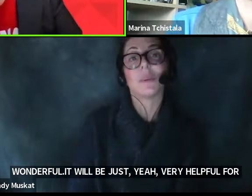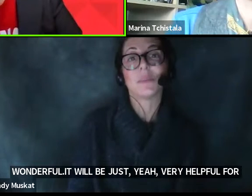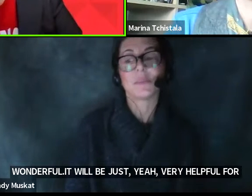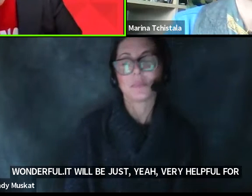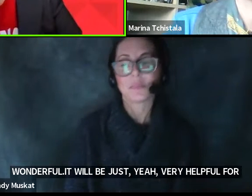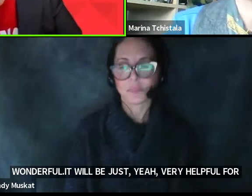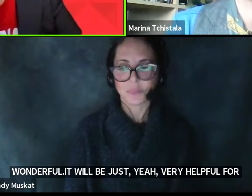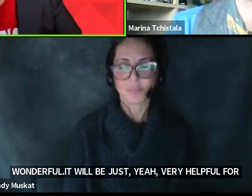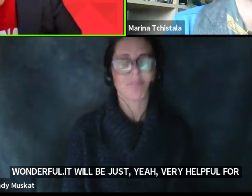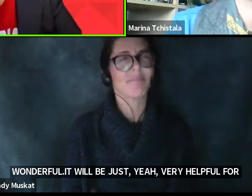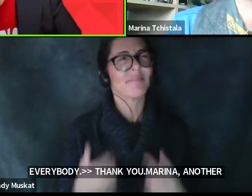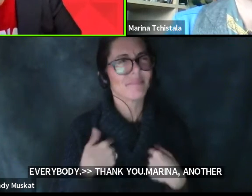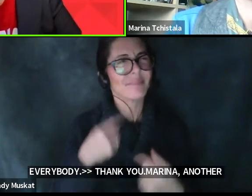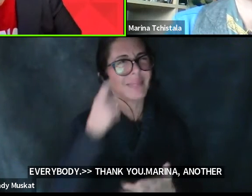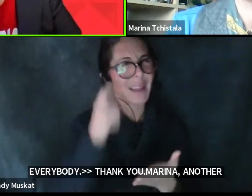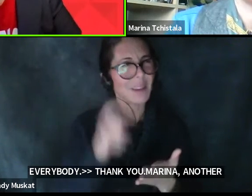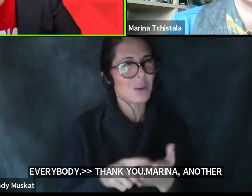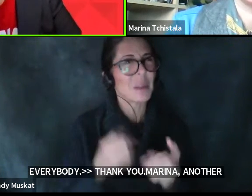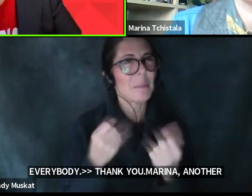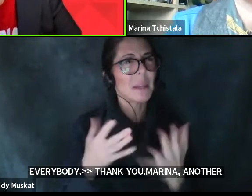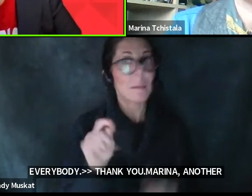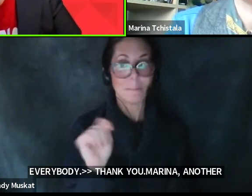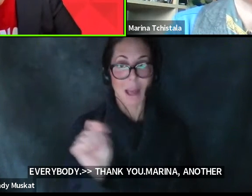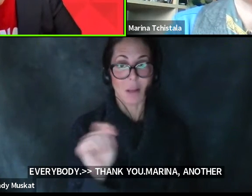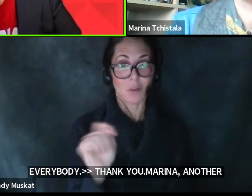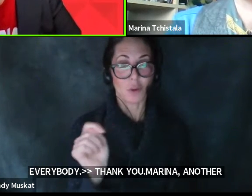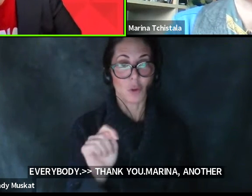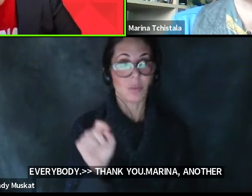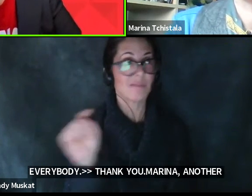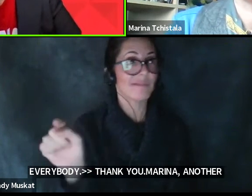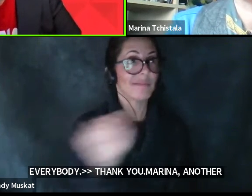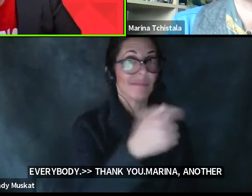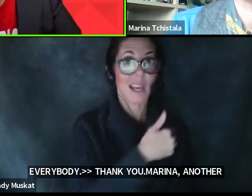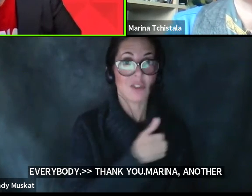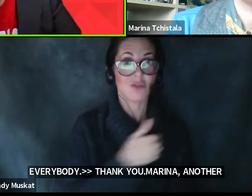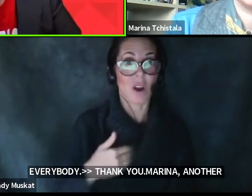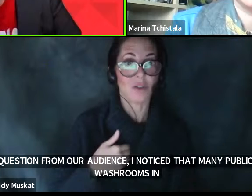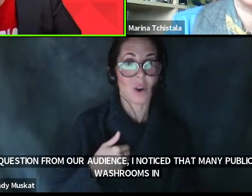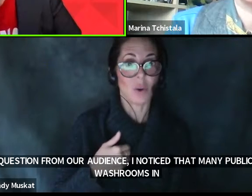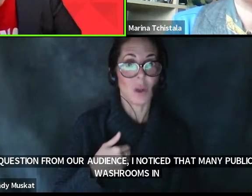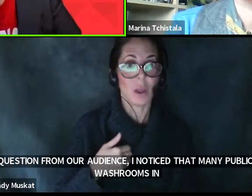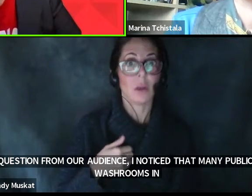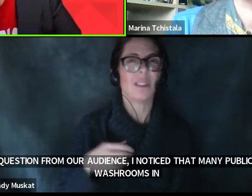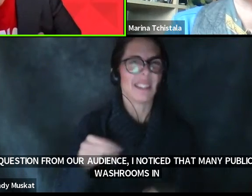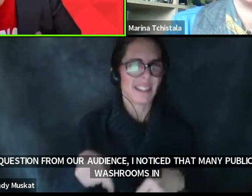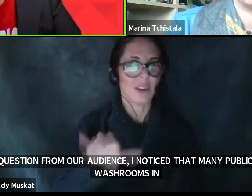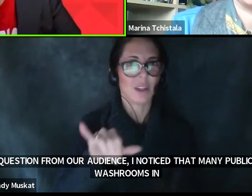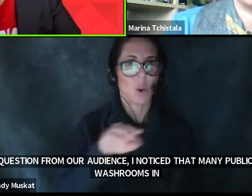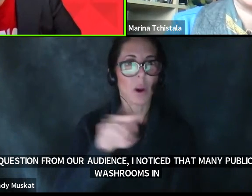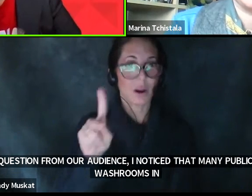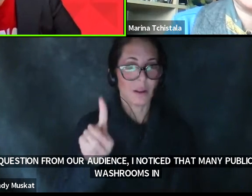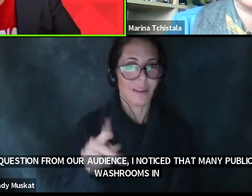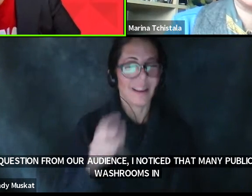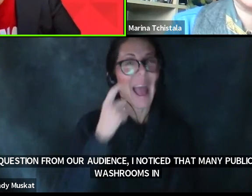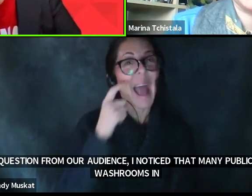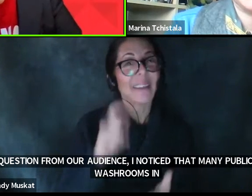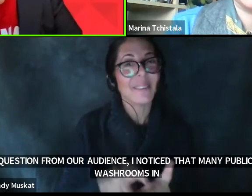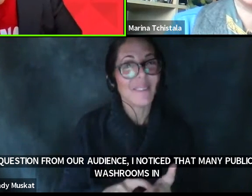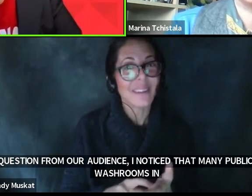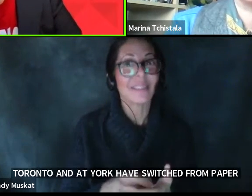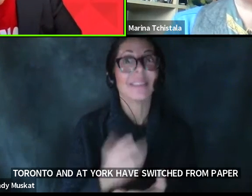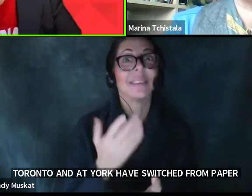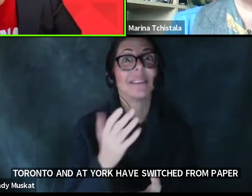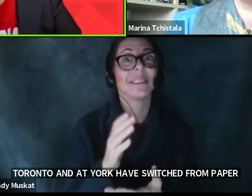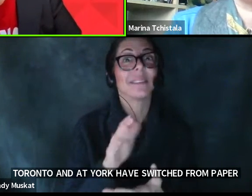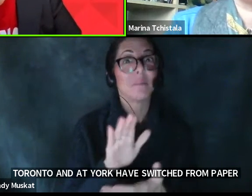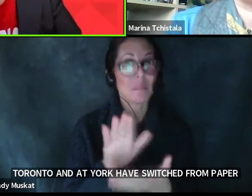many public washrooms in Toronto and at York have switched from paper towels to hand blowing dryers.